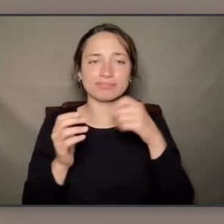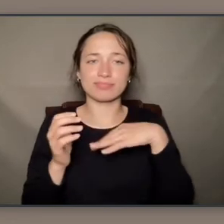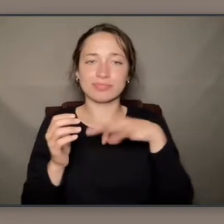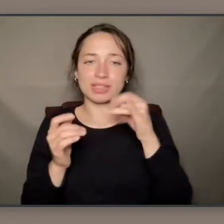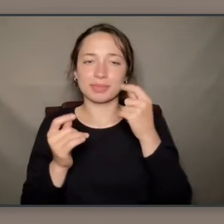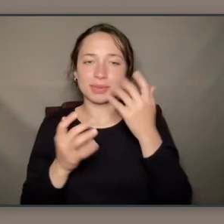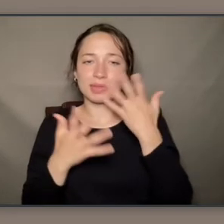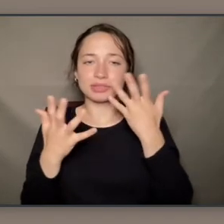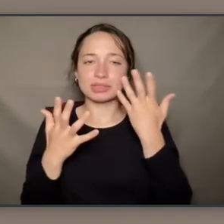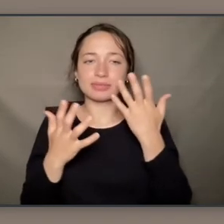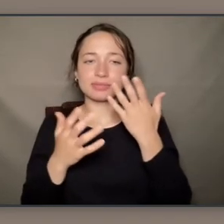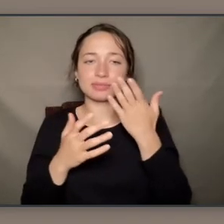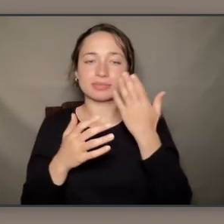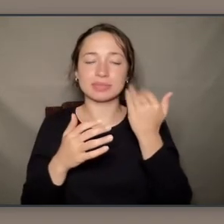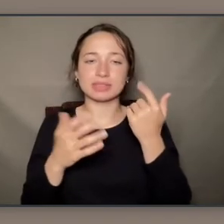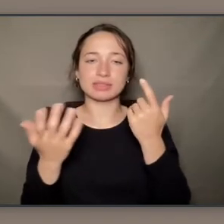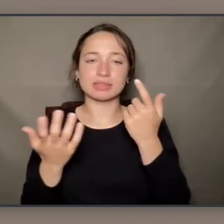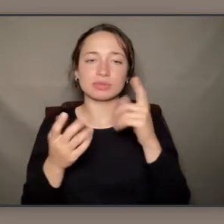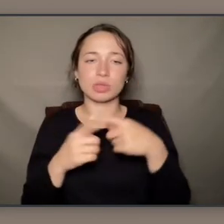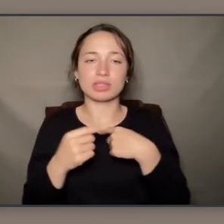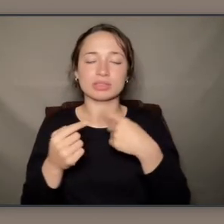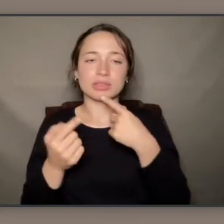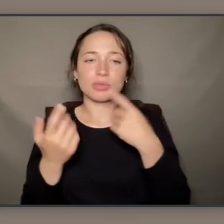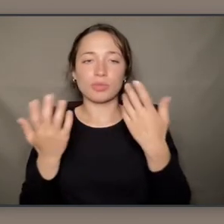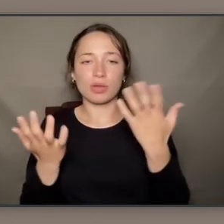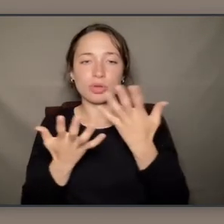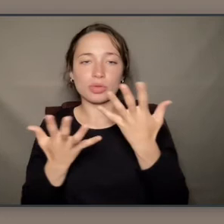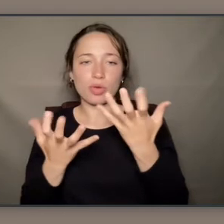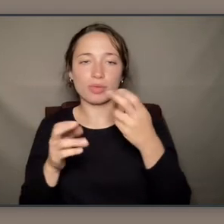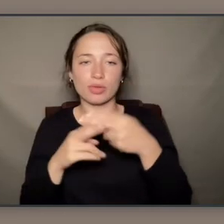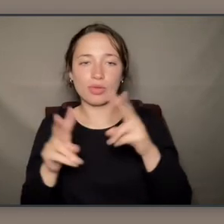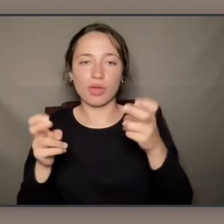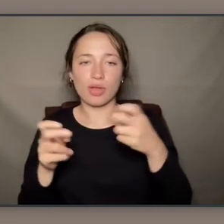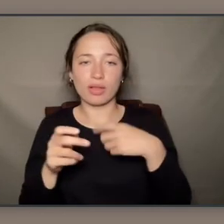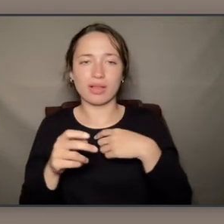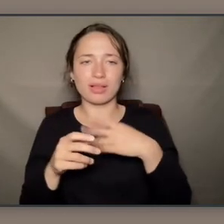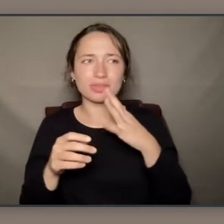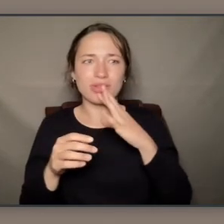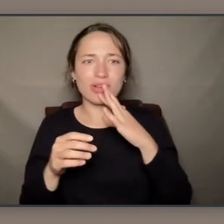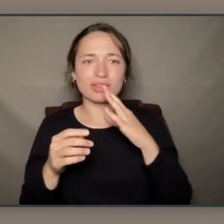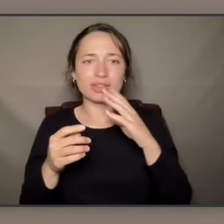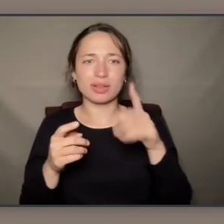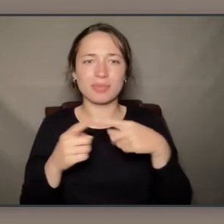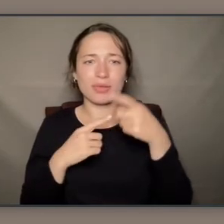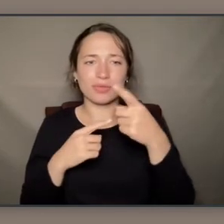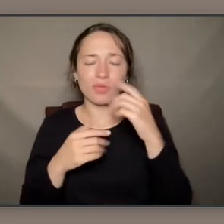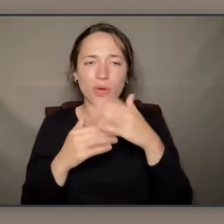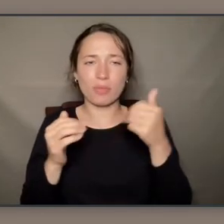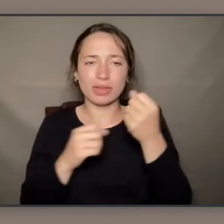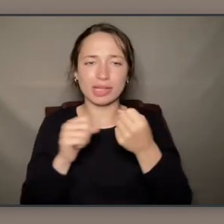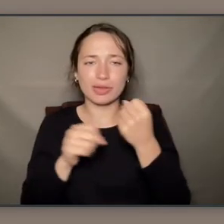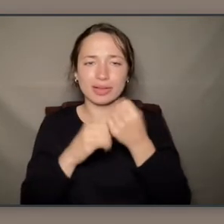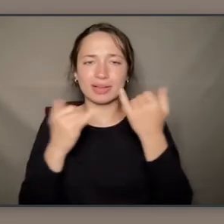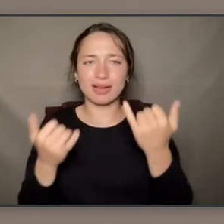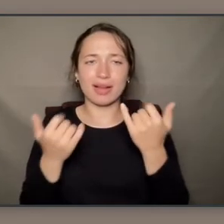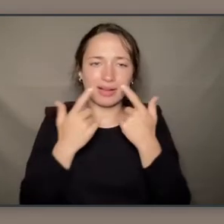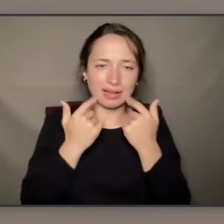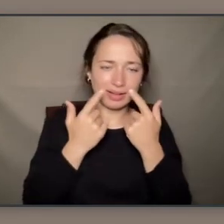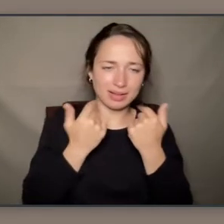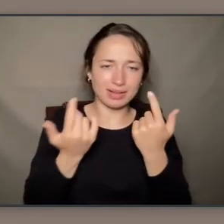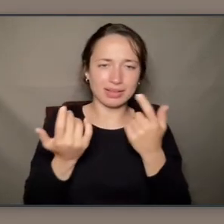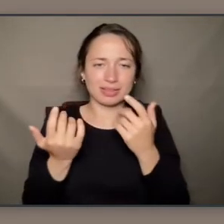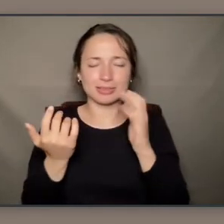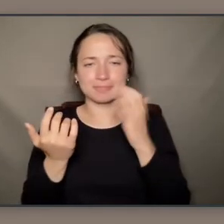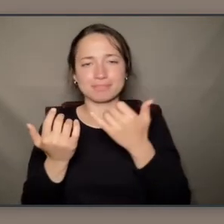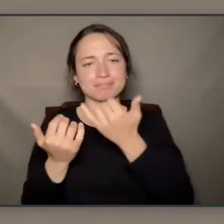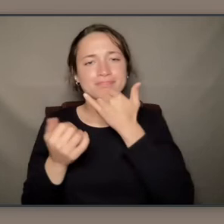it actually embarrassing when I say, well, what do you want to be called? Because I've been talking about you for almost a year now. And it's such